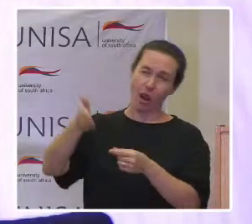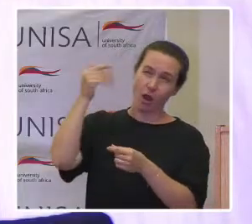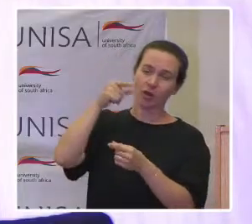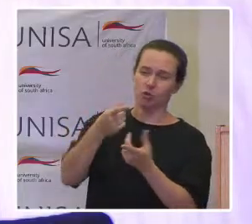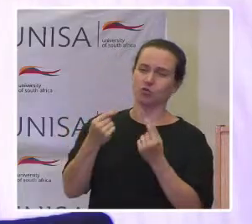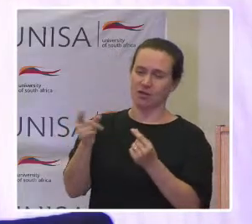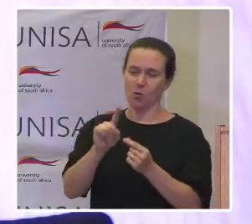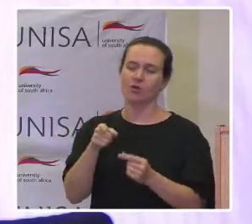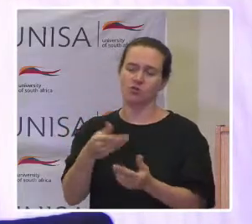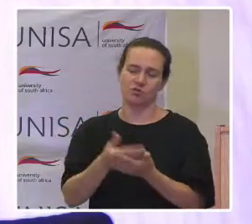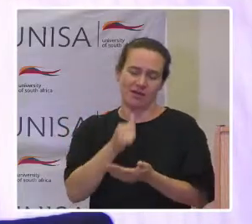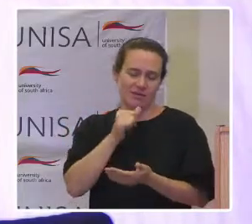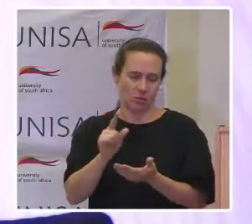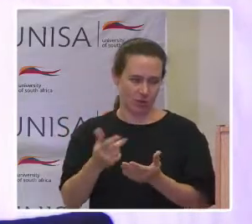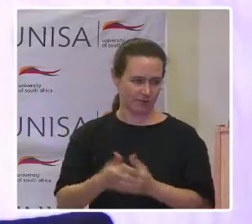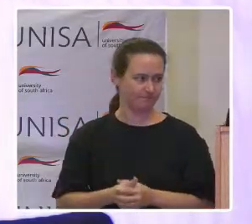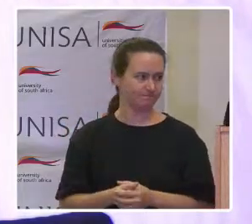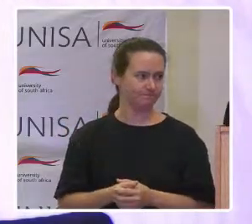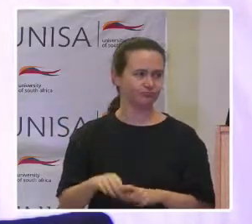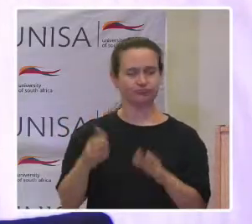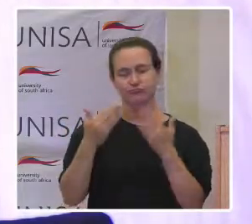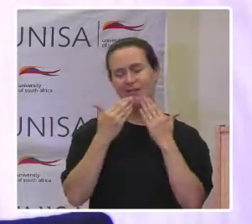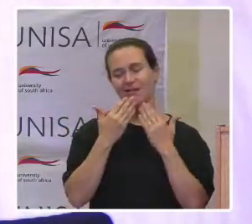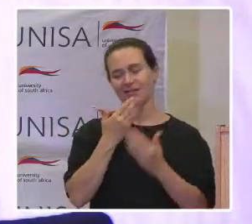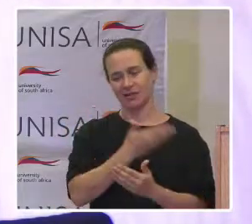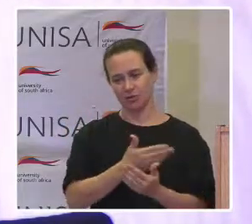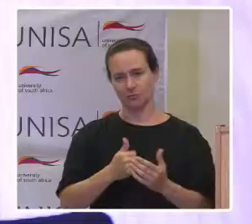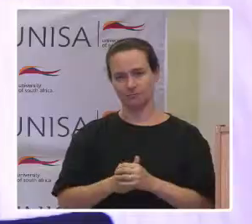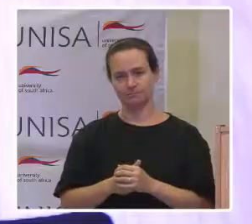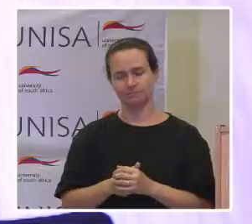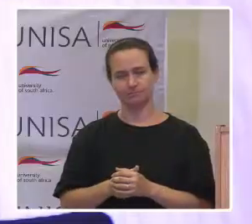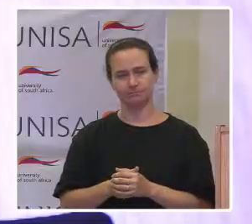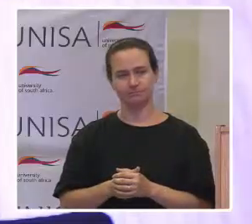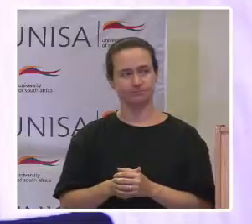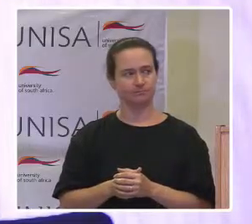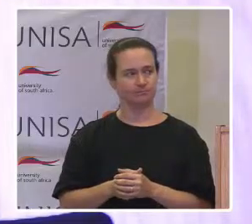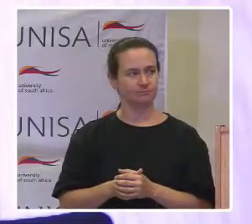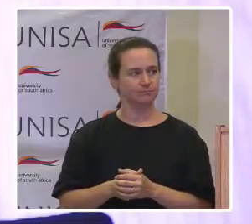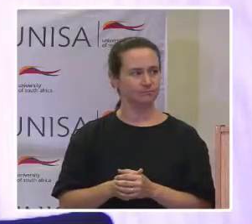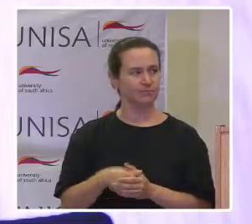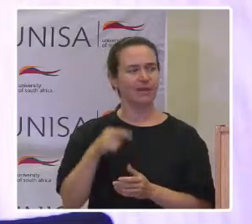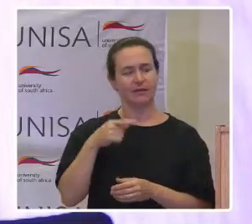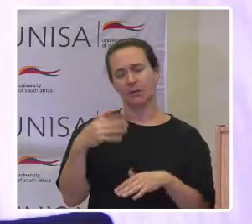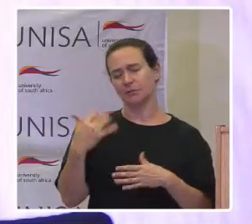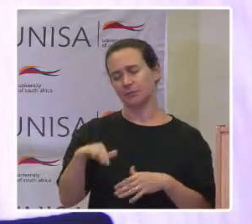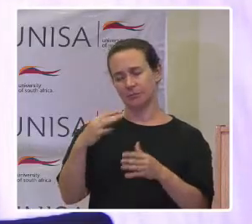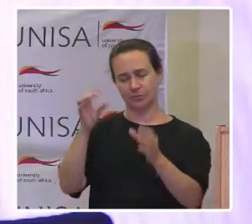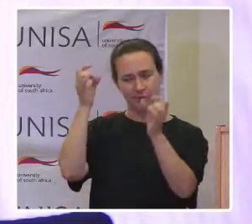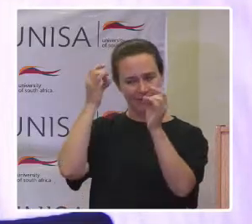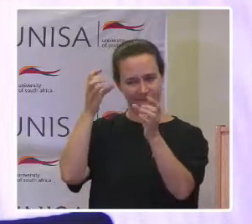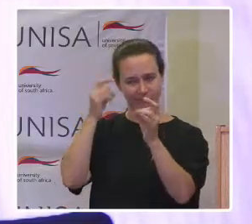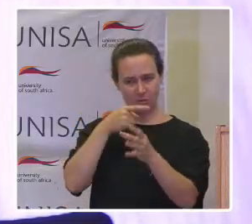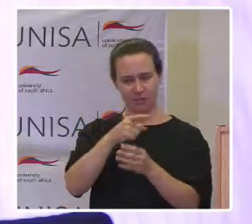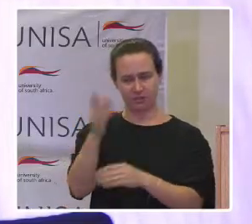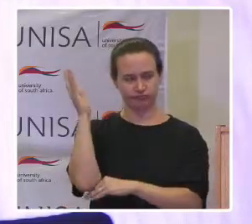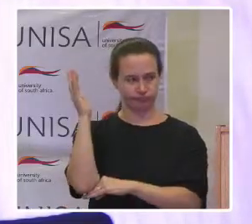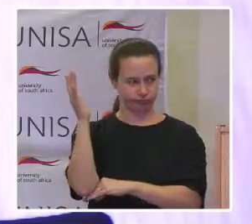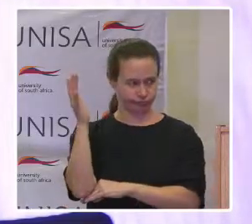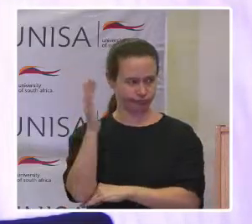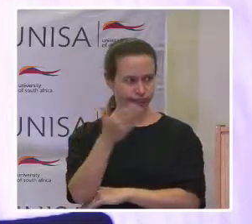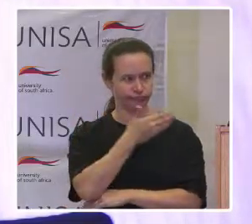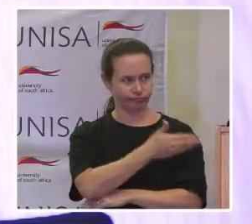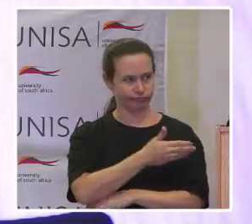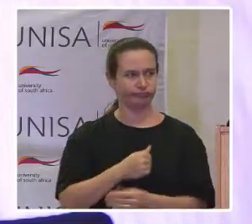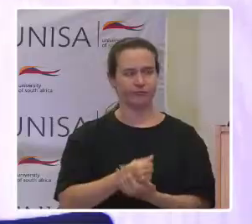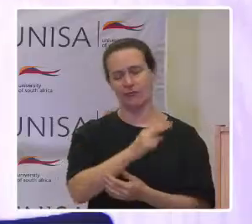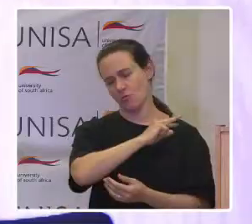Thank you so much for that, enlightenment and informative presentation, Advocate